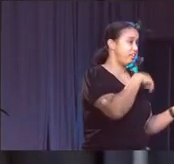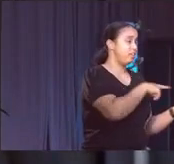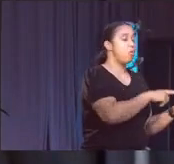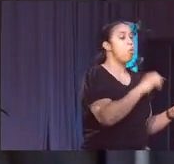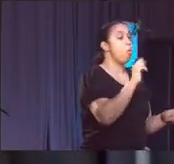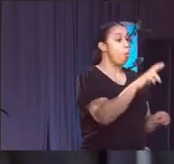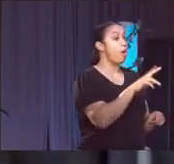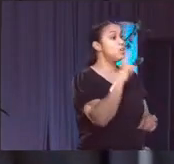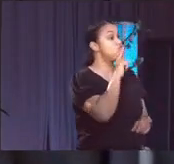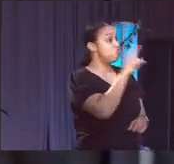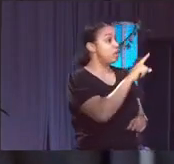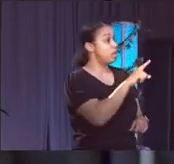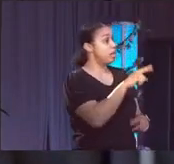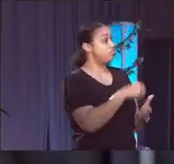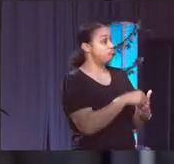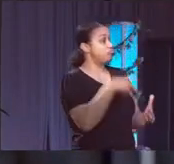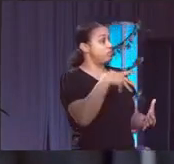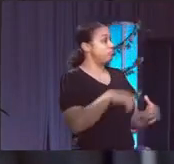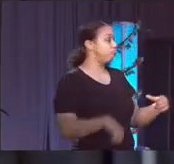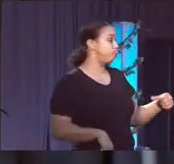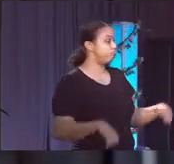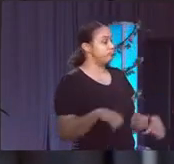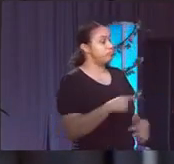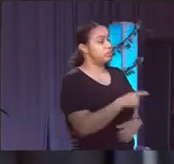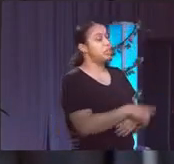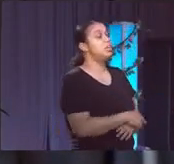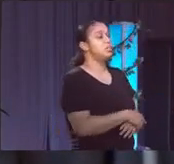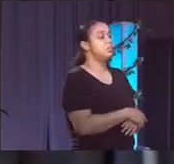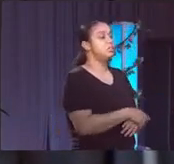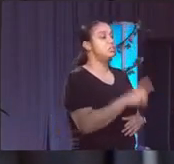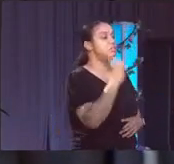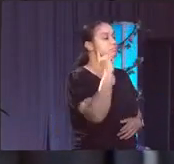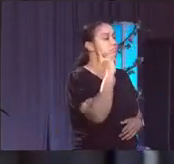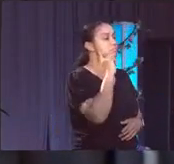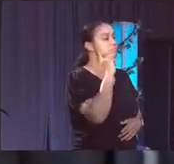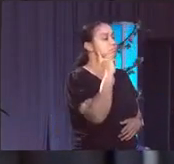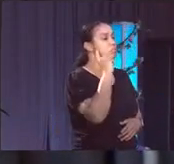or he is really balling. Just hold on to that.